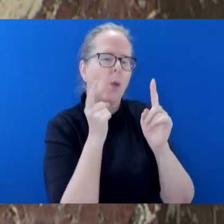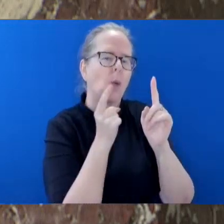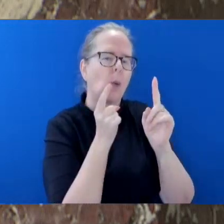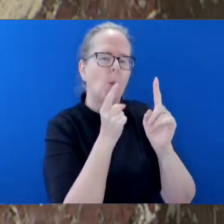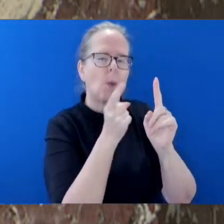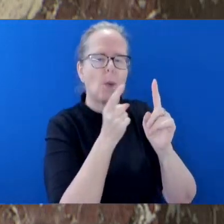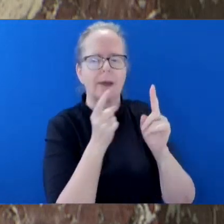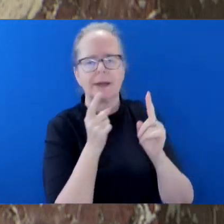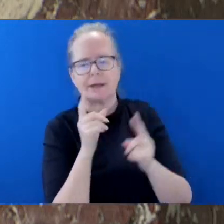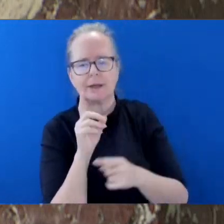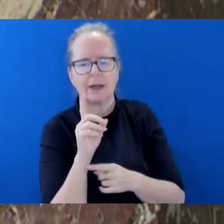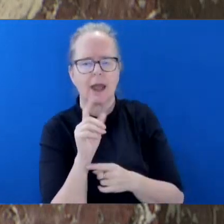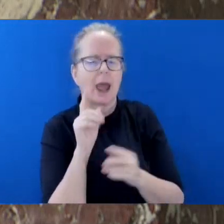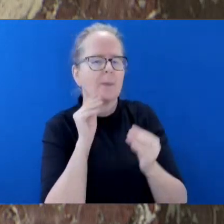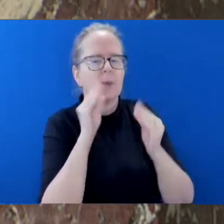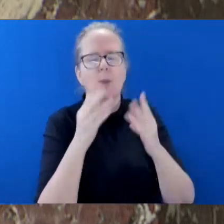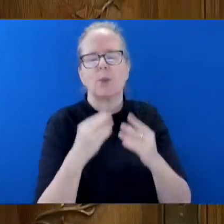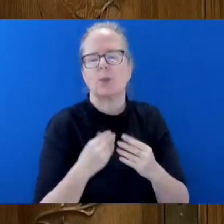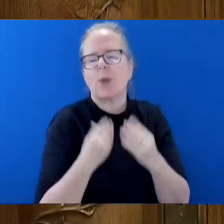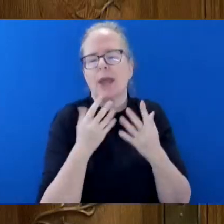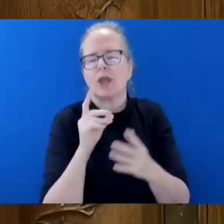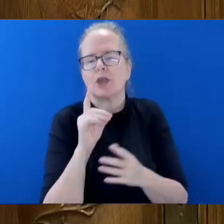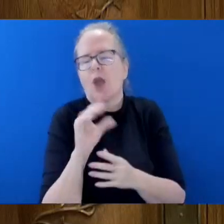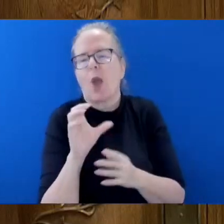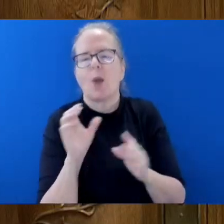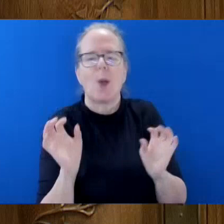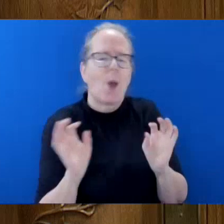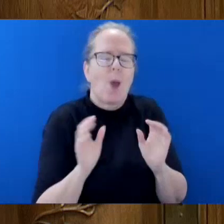that requires... Members.